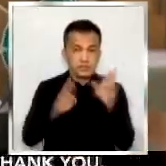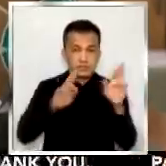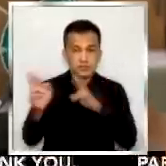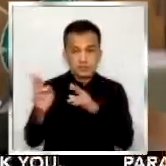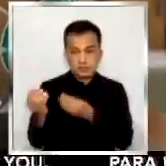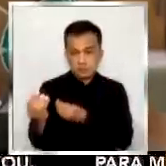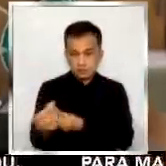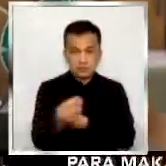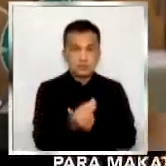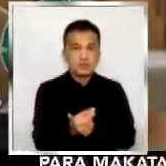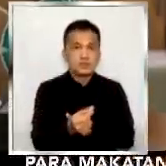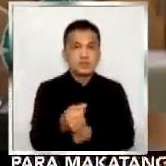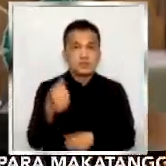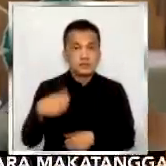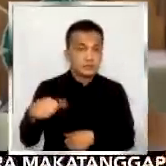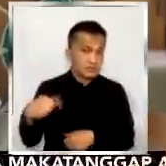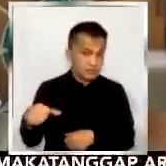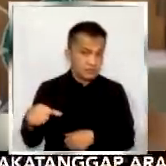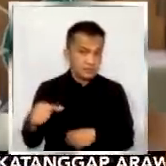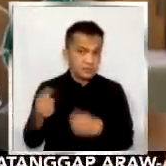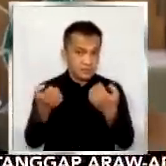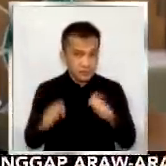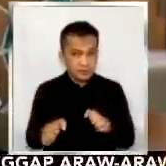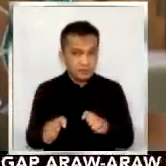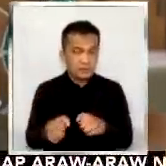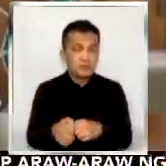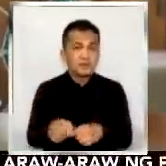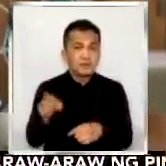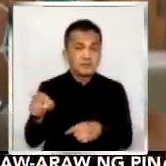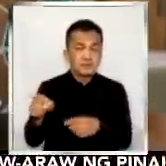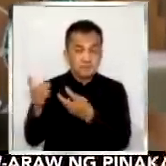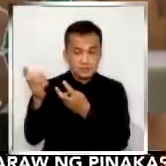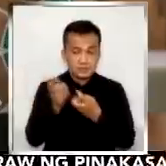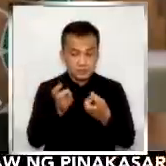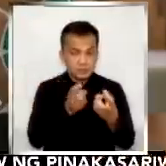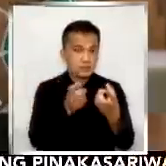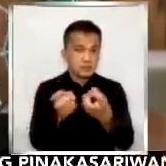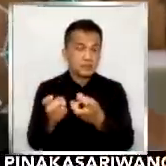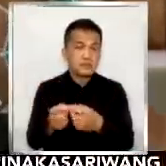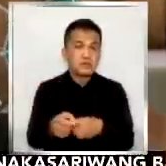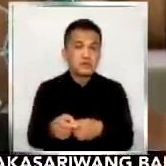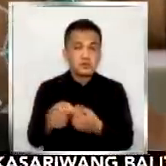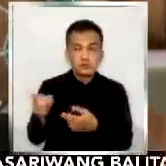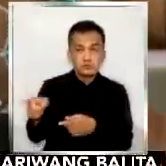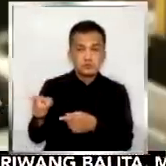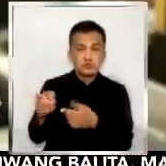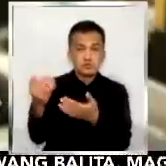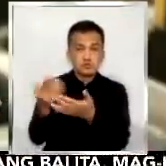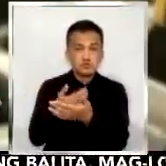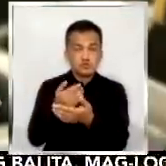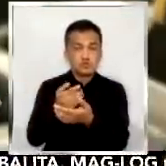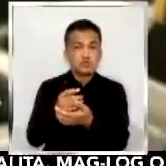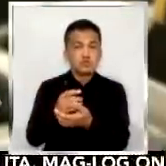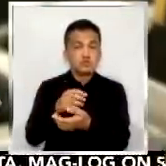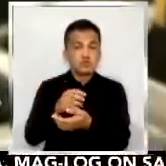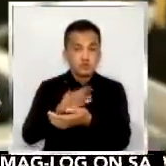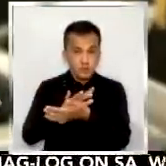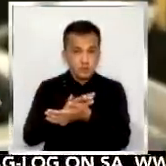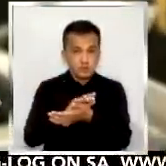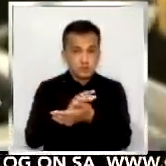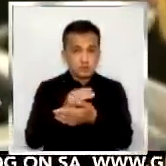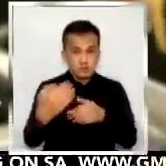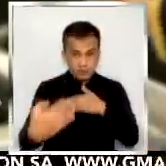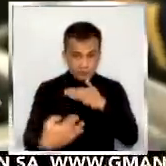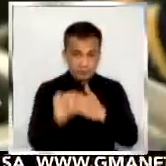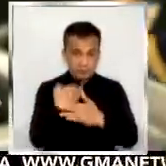any event that the transmissibility or this new strain will come into the country. Gayon pa ng health